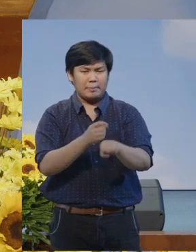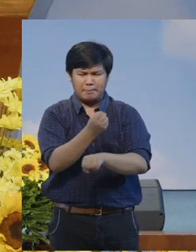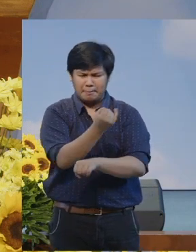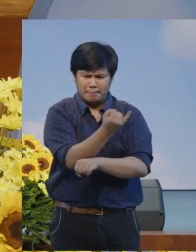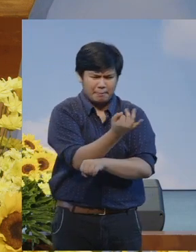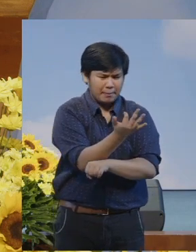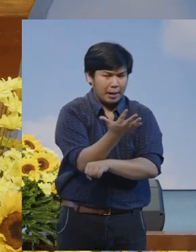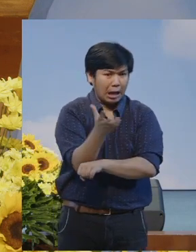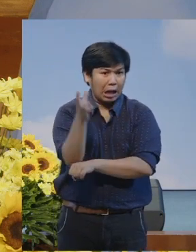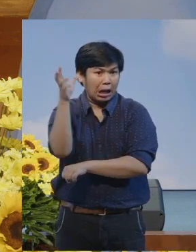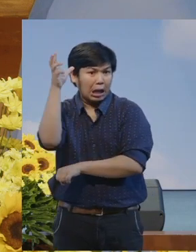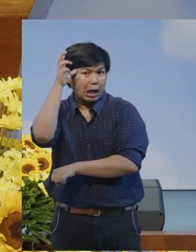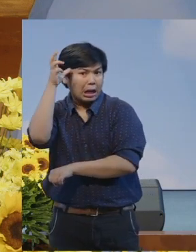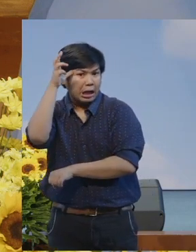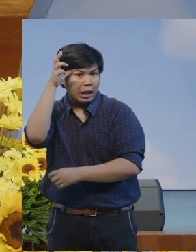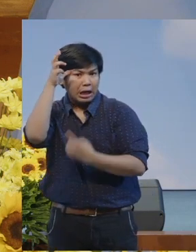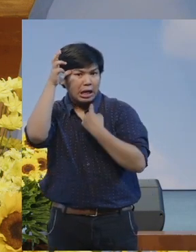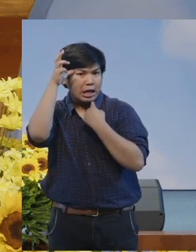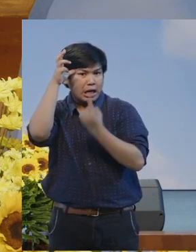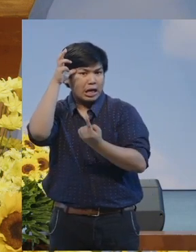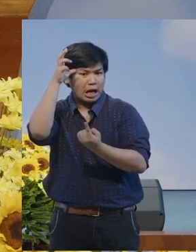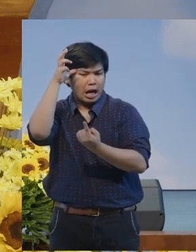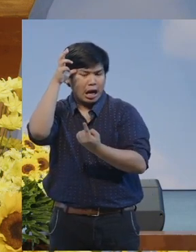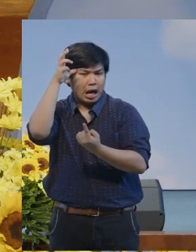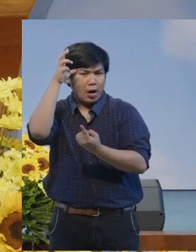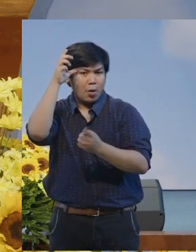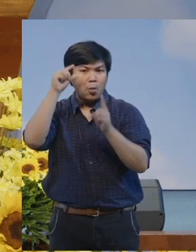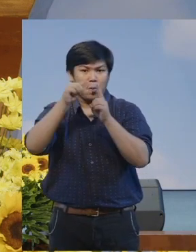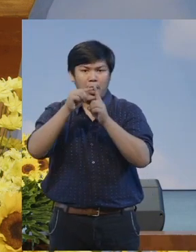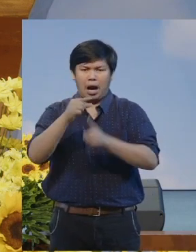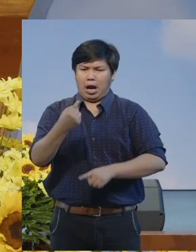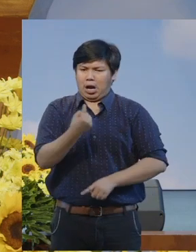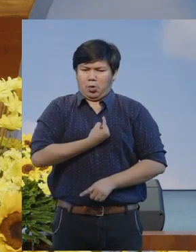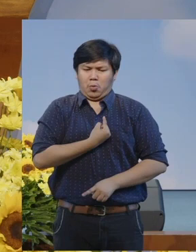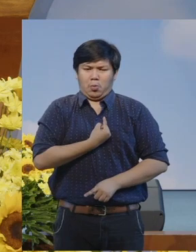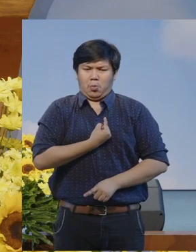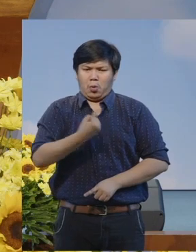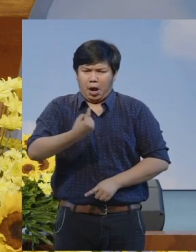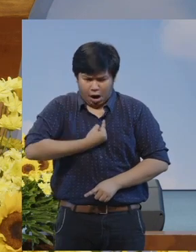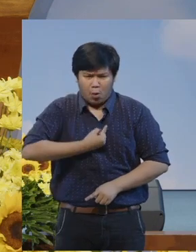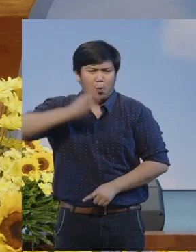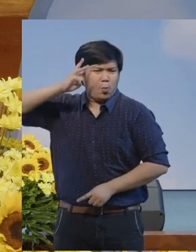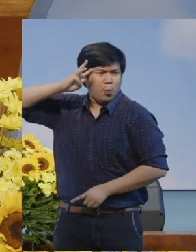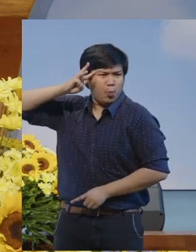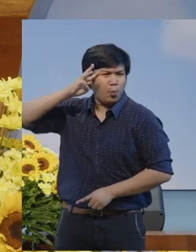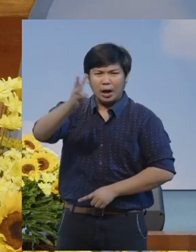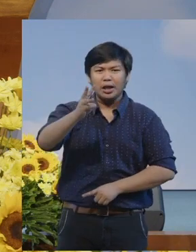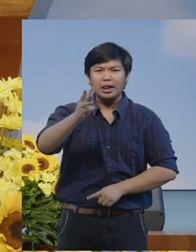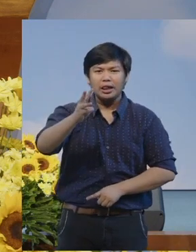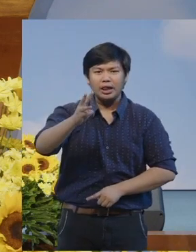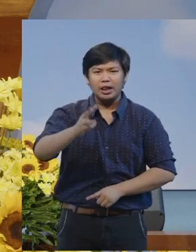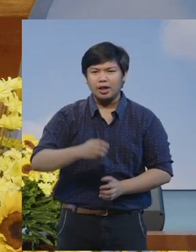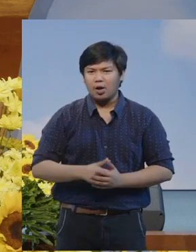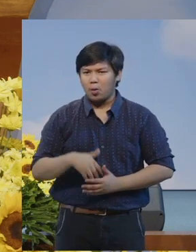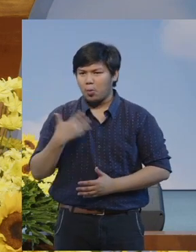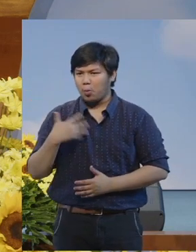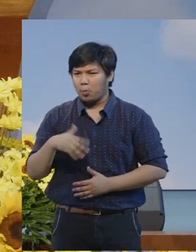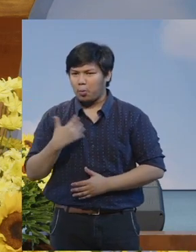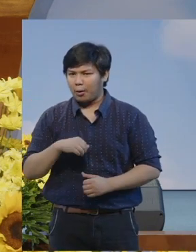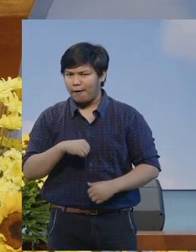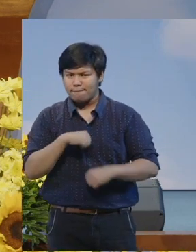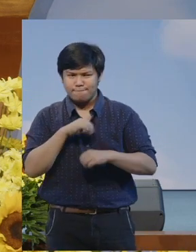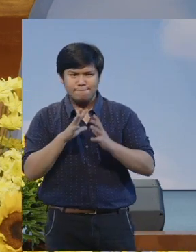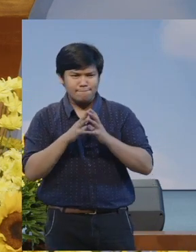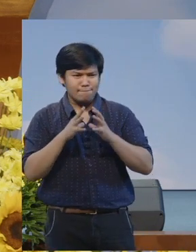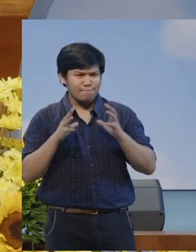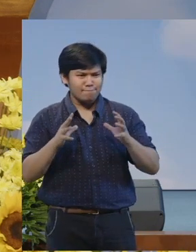sinabi ni Satanas dito ang salitang I, ako. No? Kung ilang beses